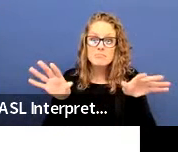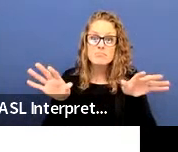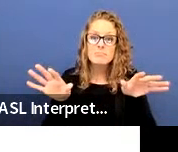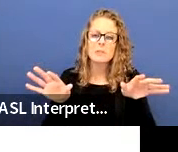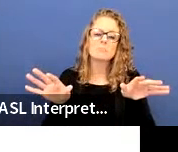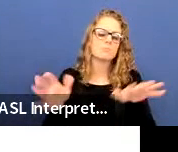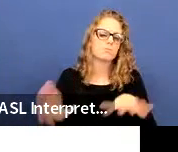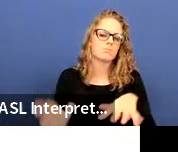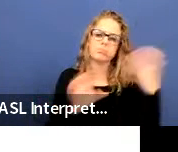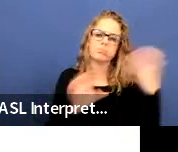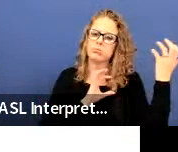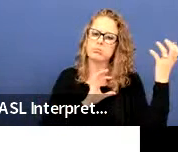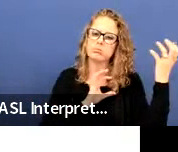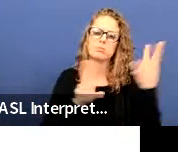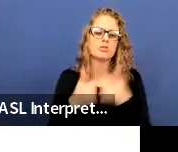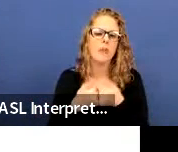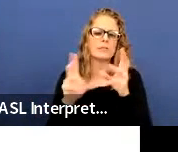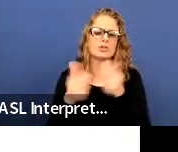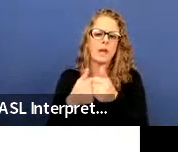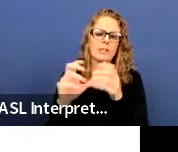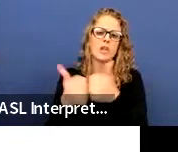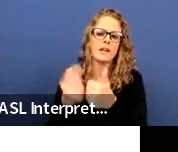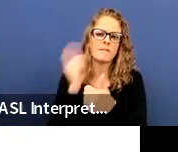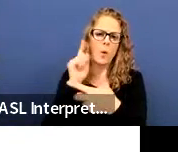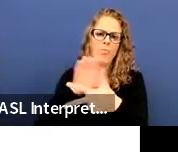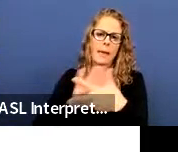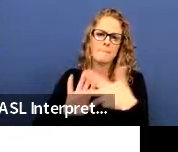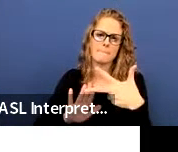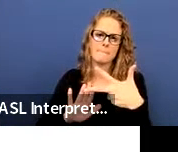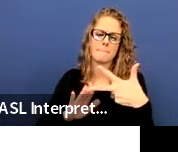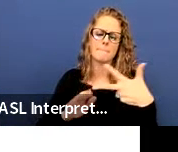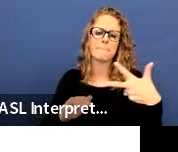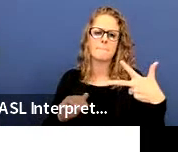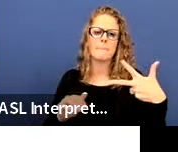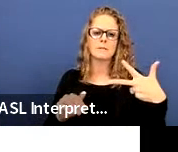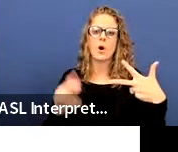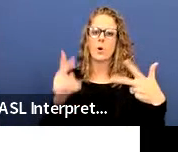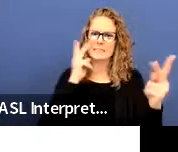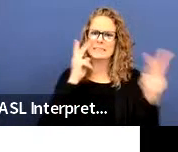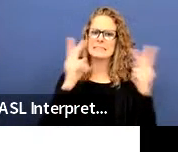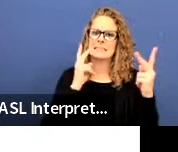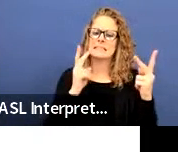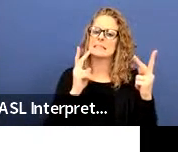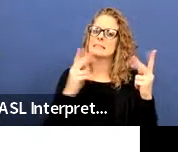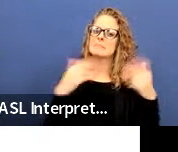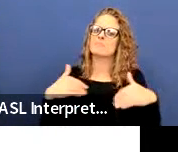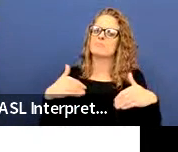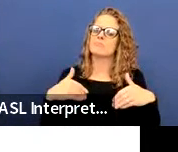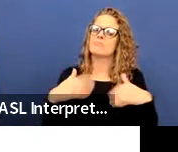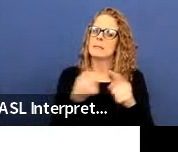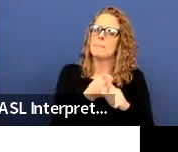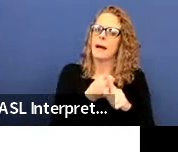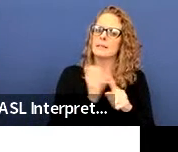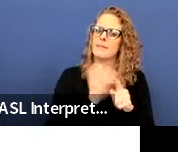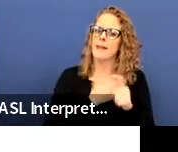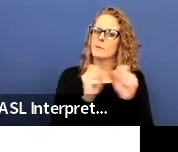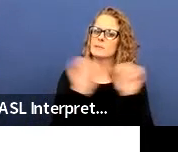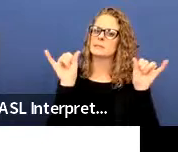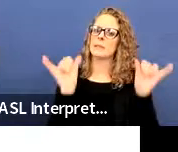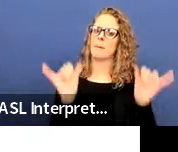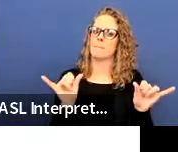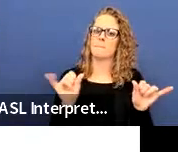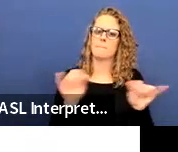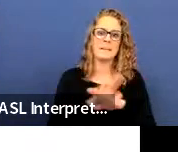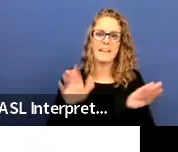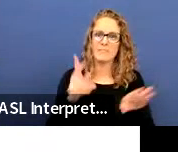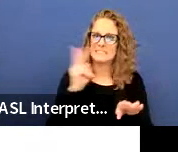thrown different challenges at them. So we're seeing a lot of different things in our system that we haven't seen